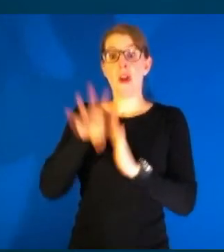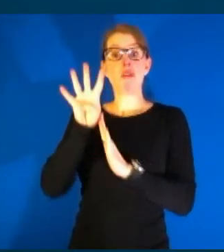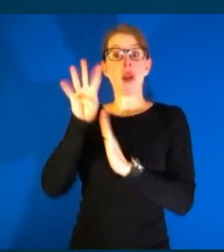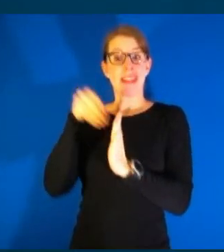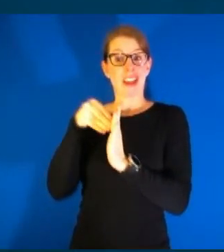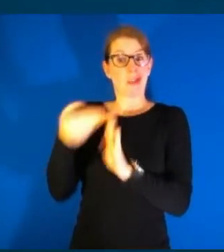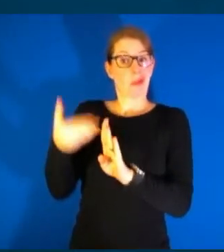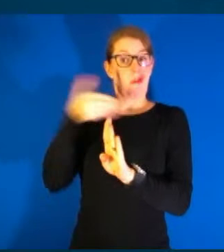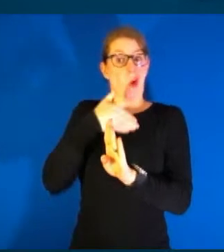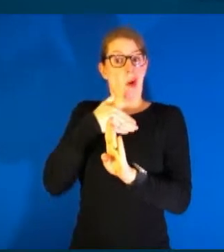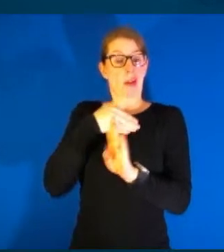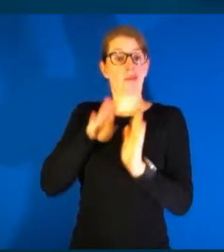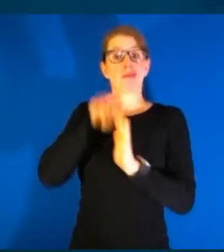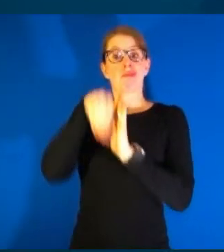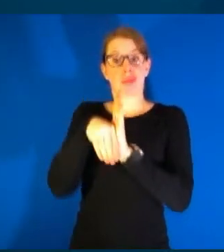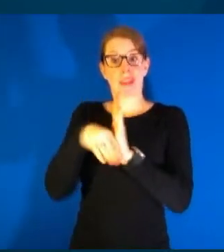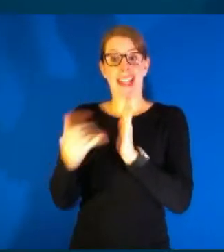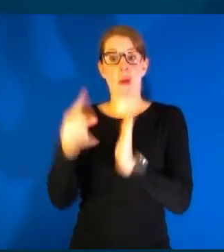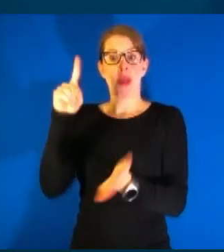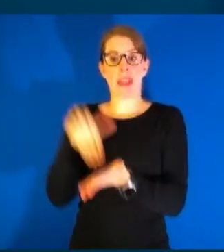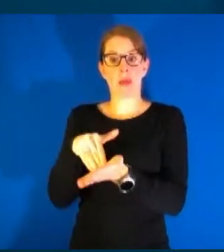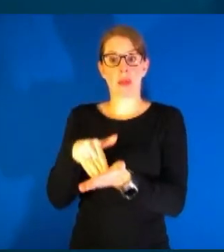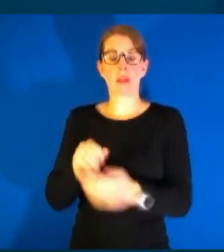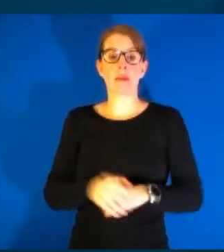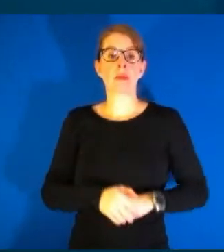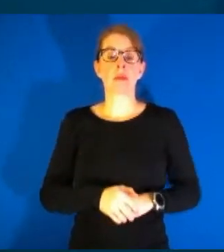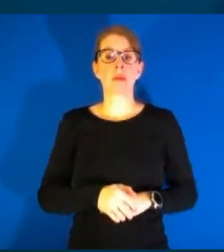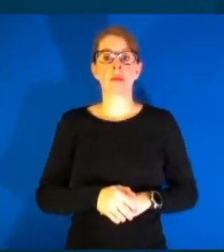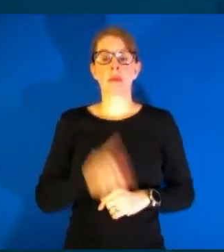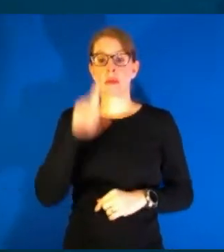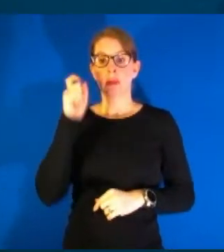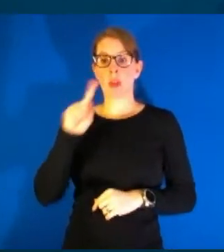4,000 earlier in the pandemic. That is because only the